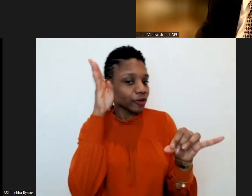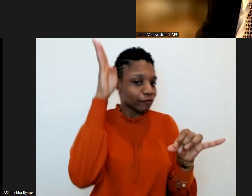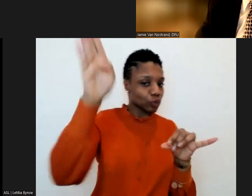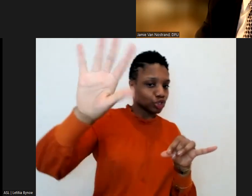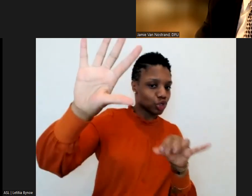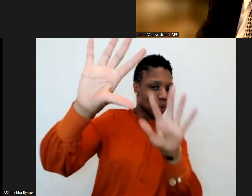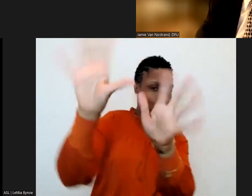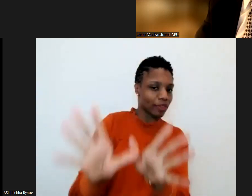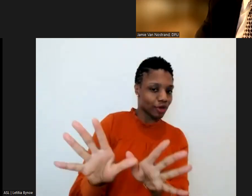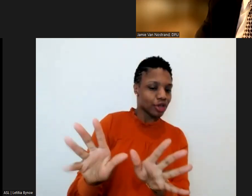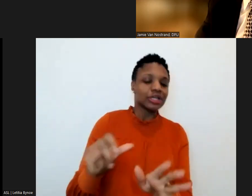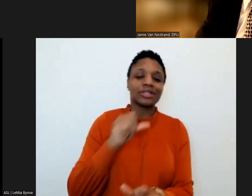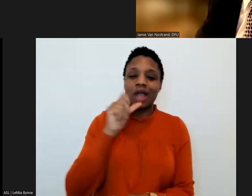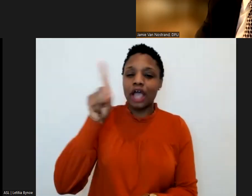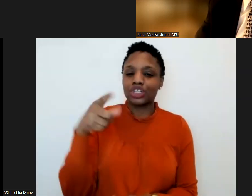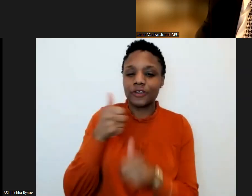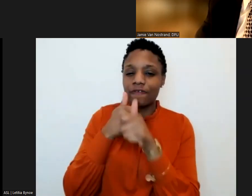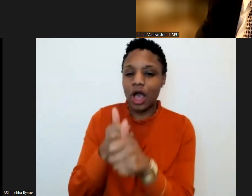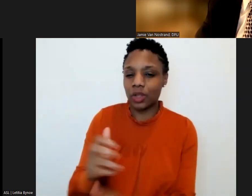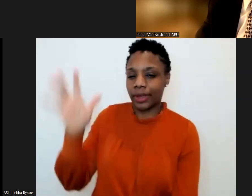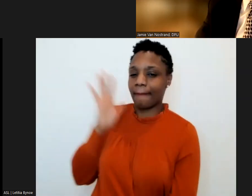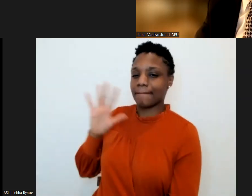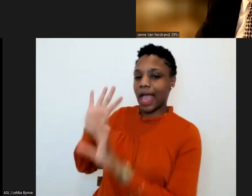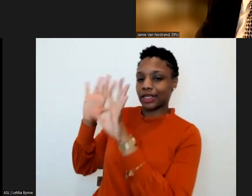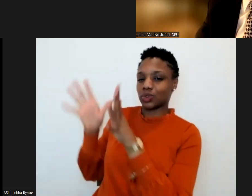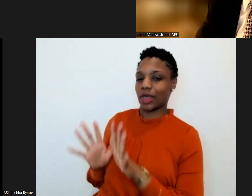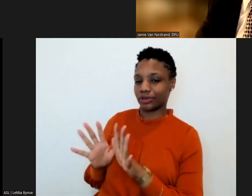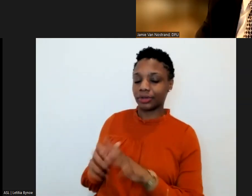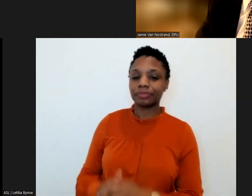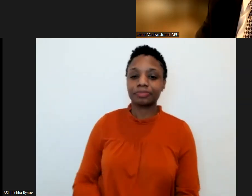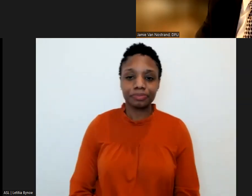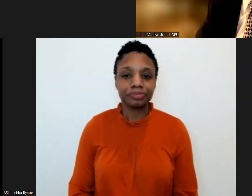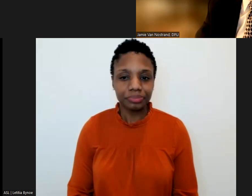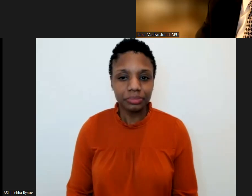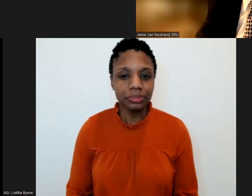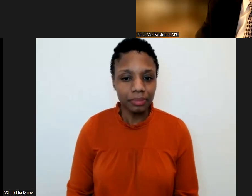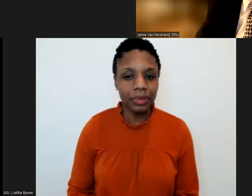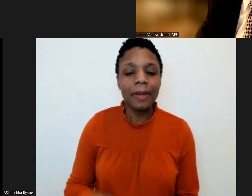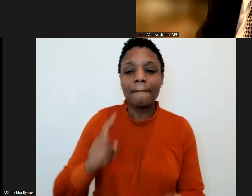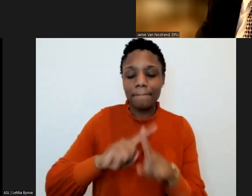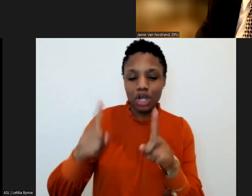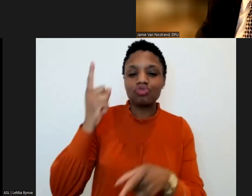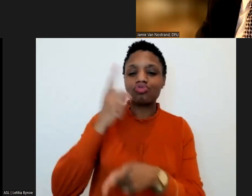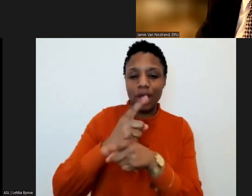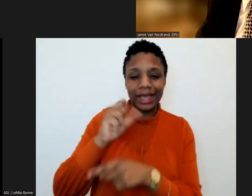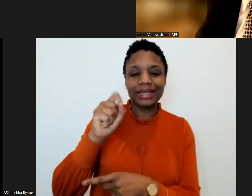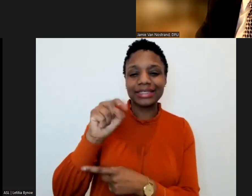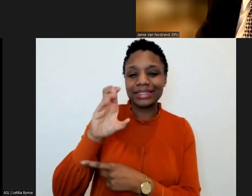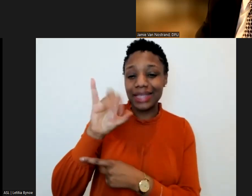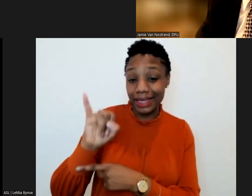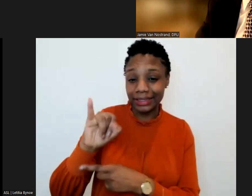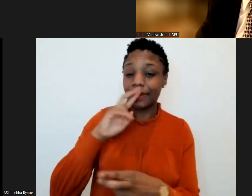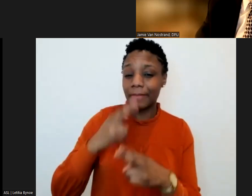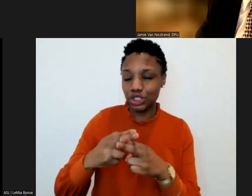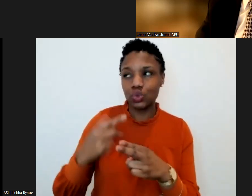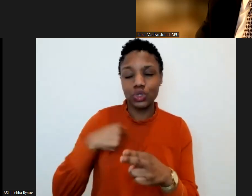just what we know from the past. But we're on it, I would say. With the ESMPs that Stacy mentioned is going to be where we're going to start seeing these